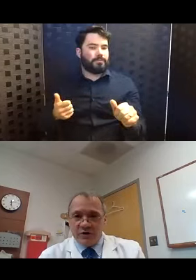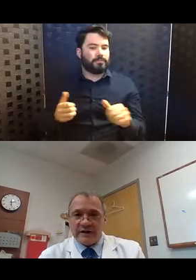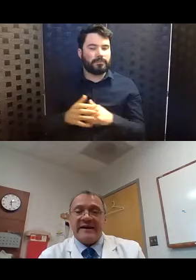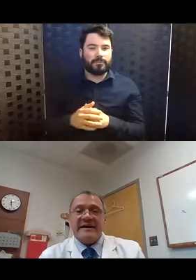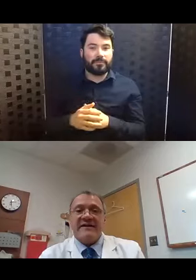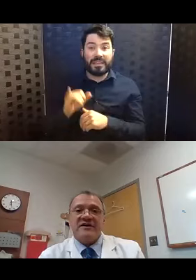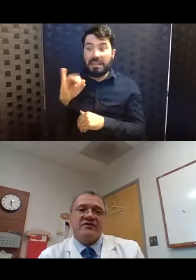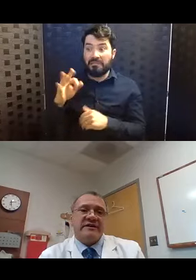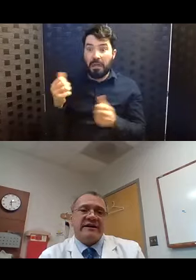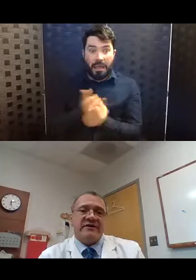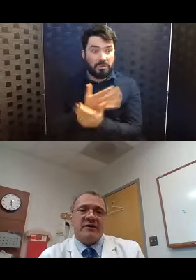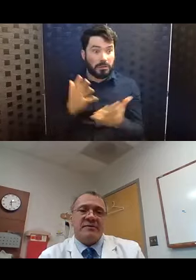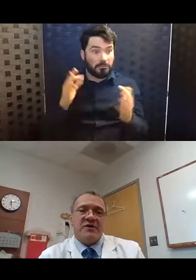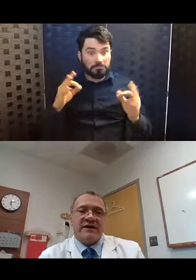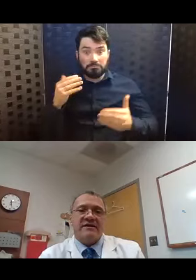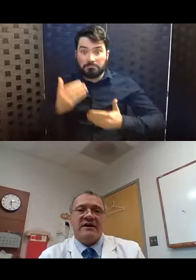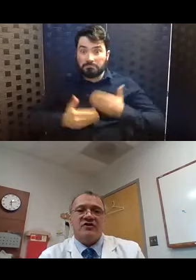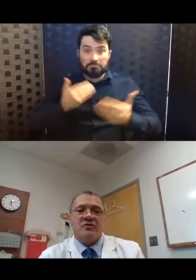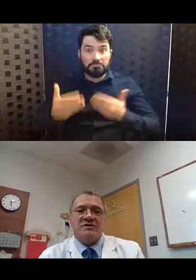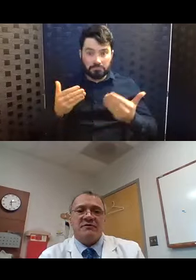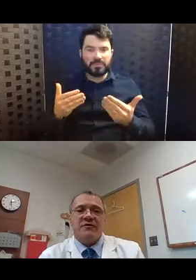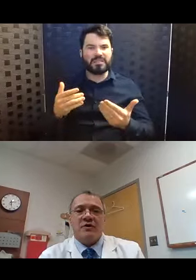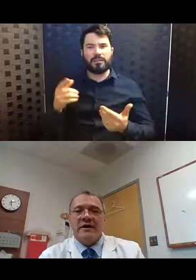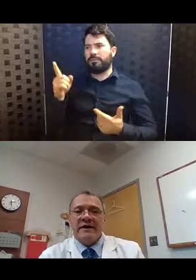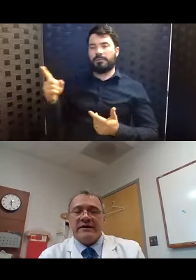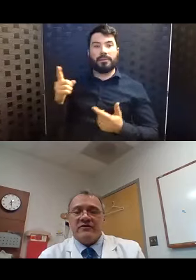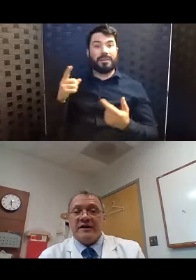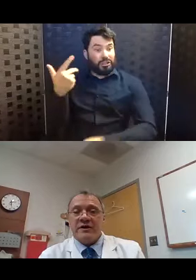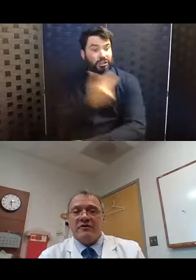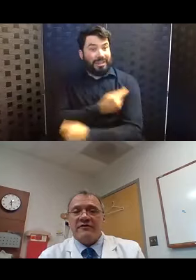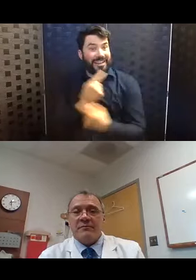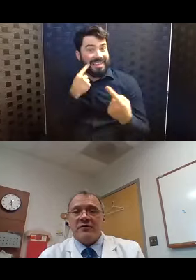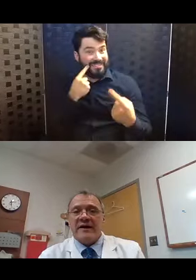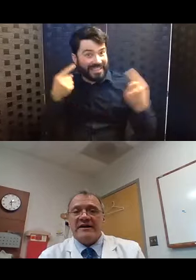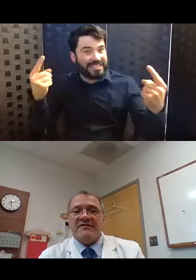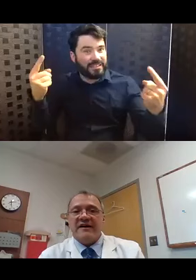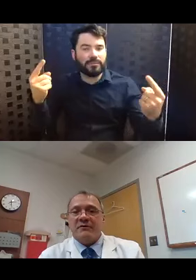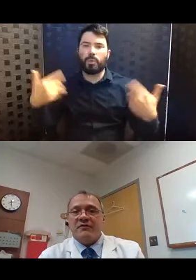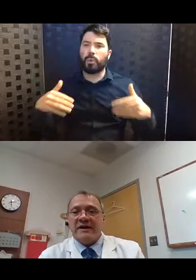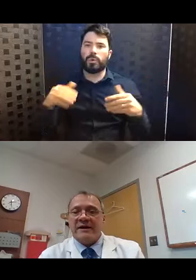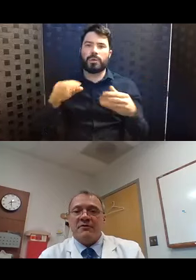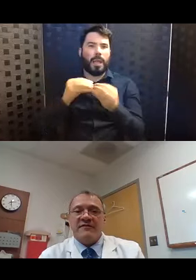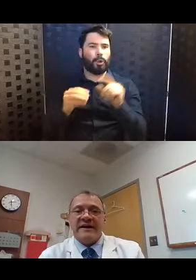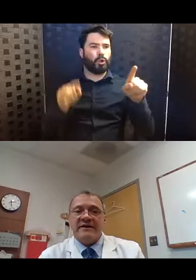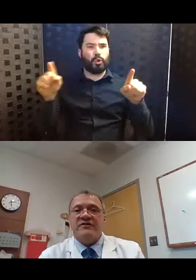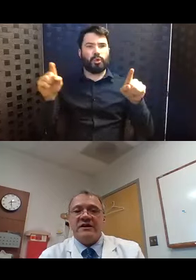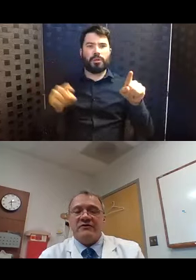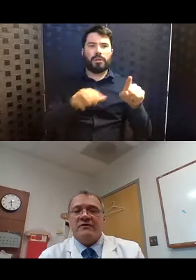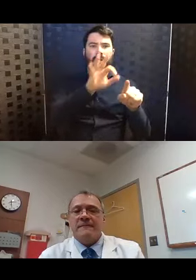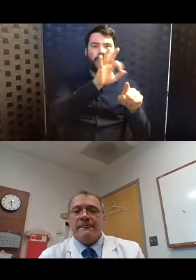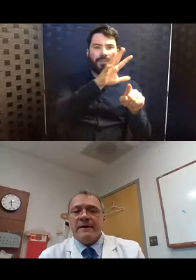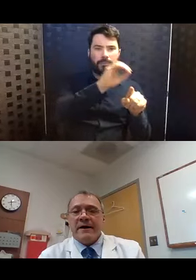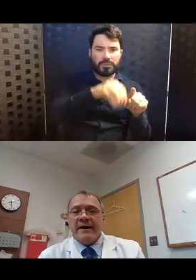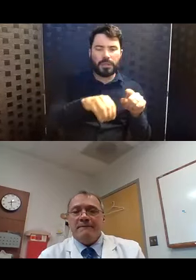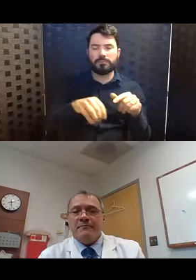that we're looking at, the efficacy data is up here, and I think I've showed this before, is very good for both, 95% at preventing